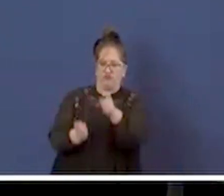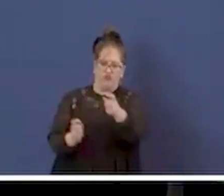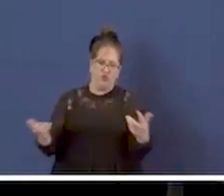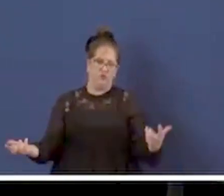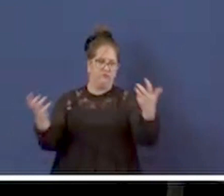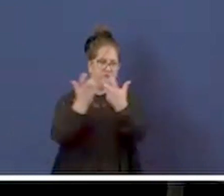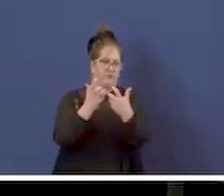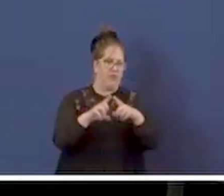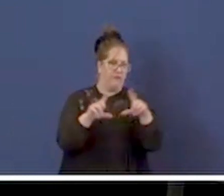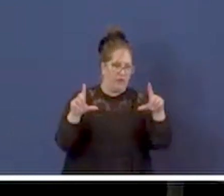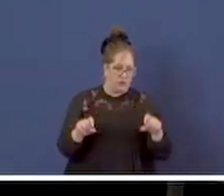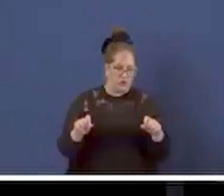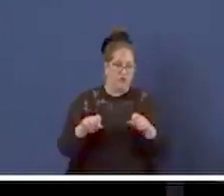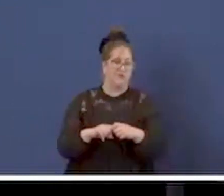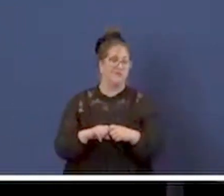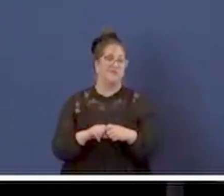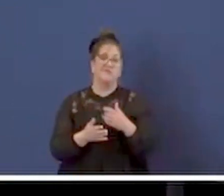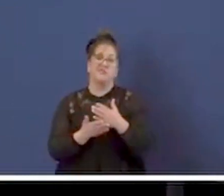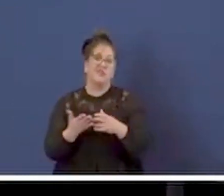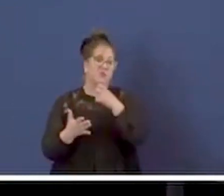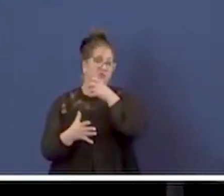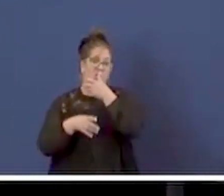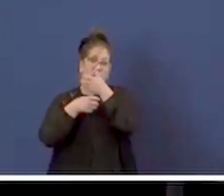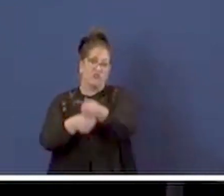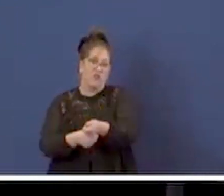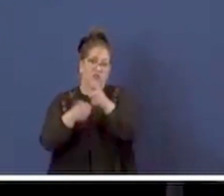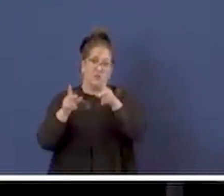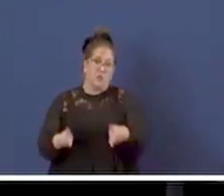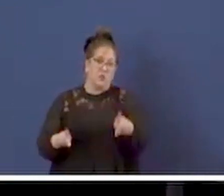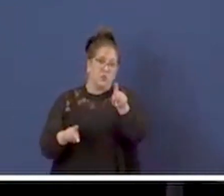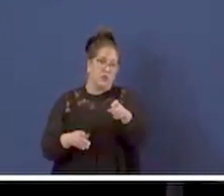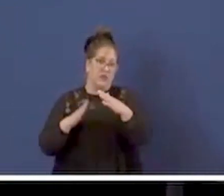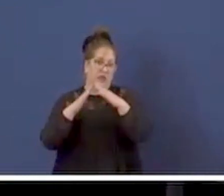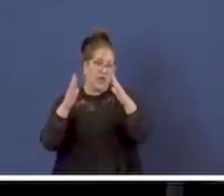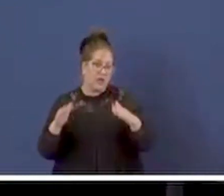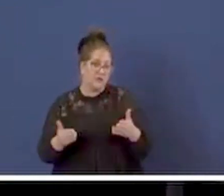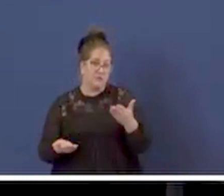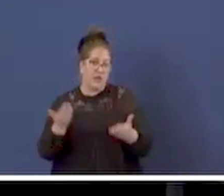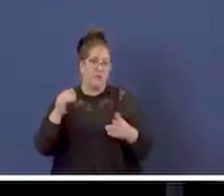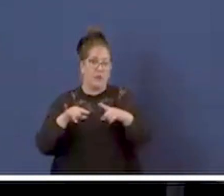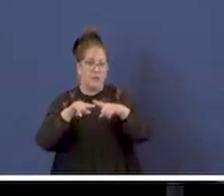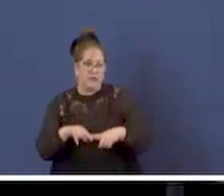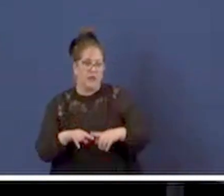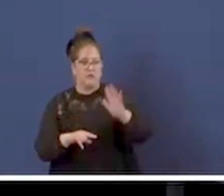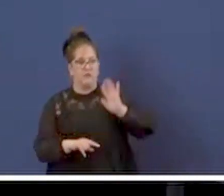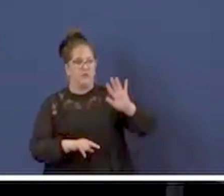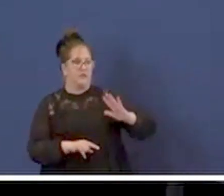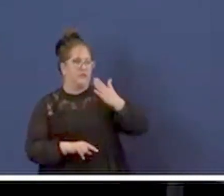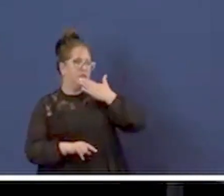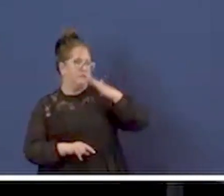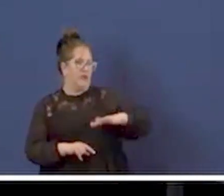voucher. And some just don't trust the person seeking housing, maybe based on a previous bad experience with the